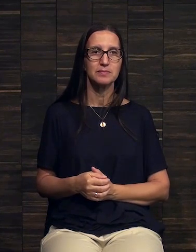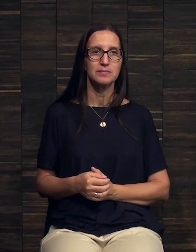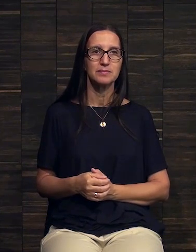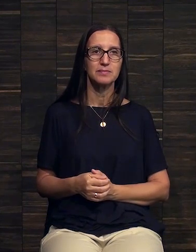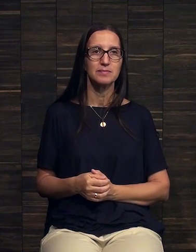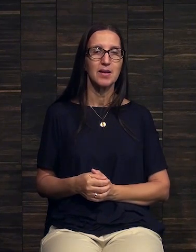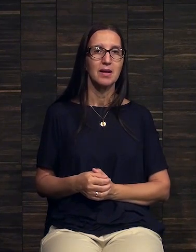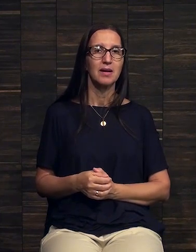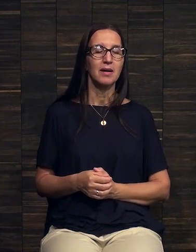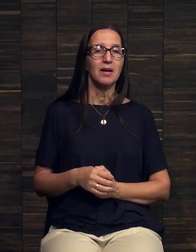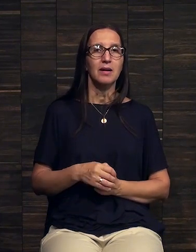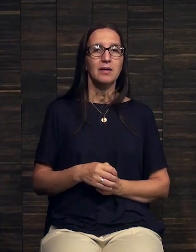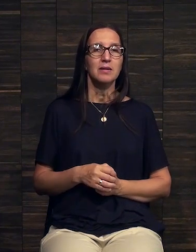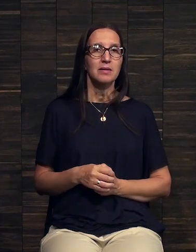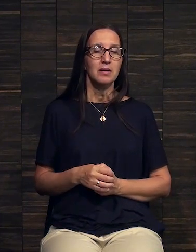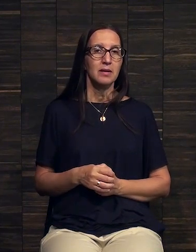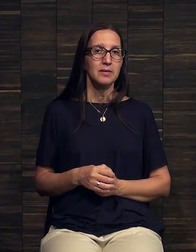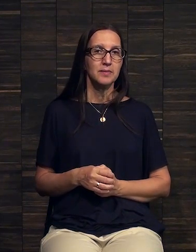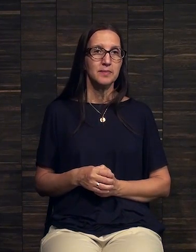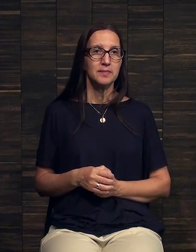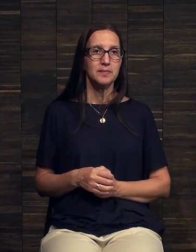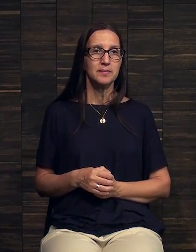this naked girl.